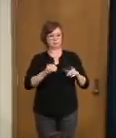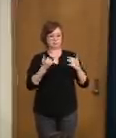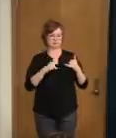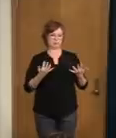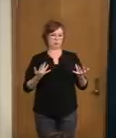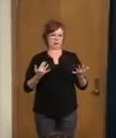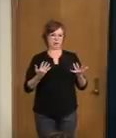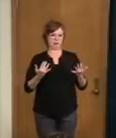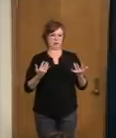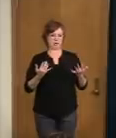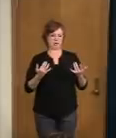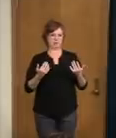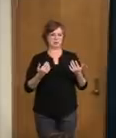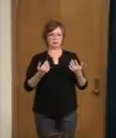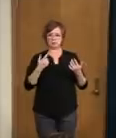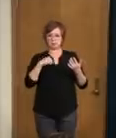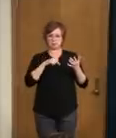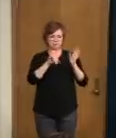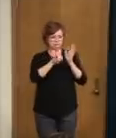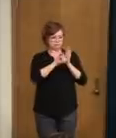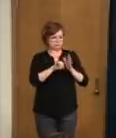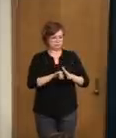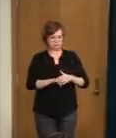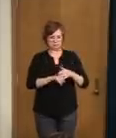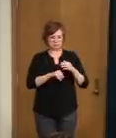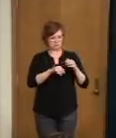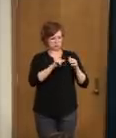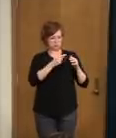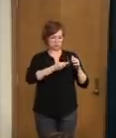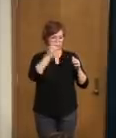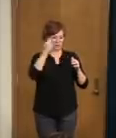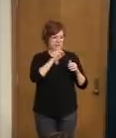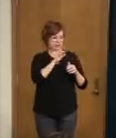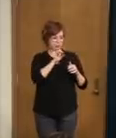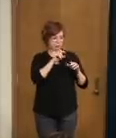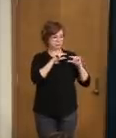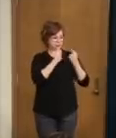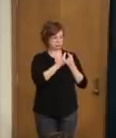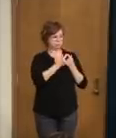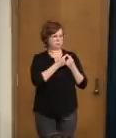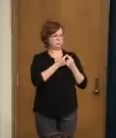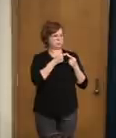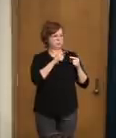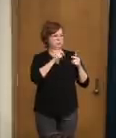high priority populations that have been approved in this framework.